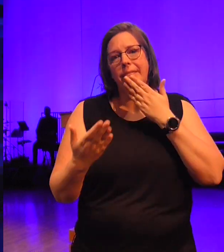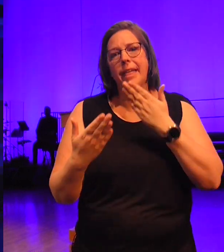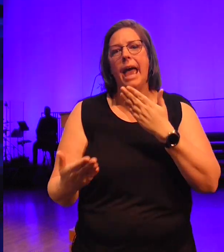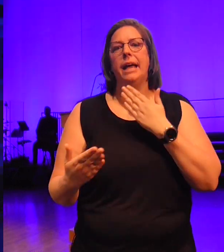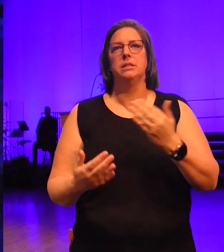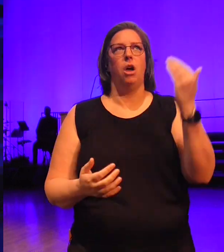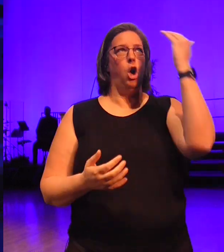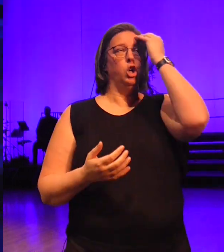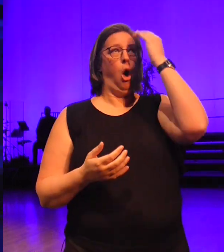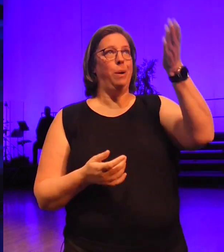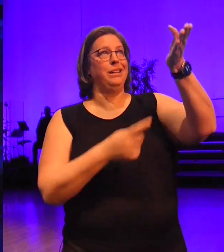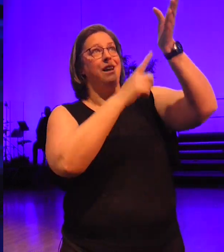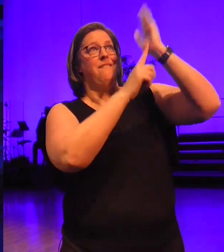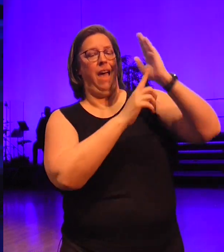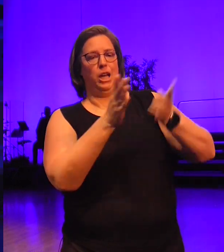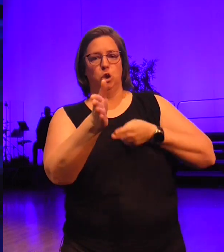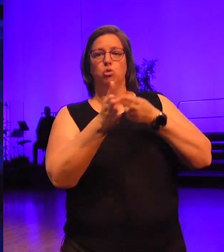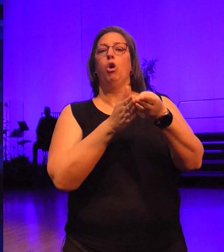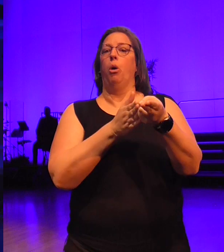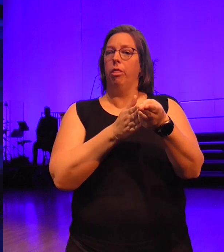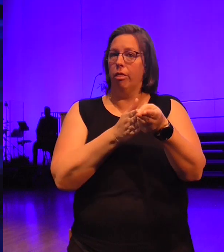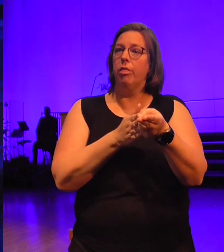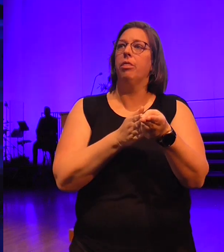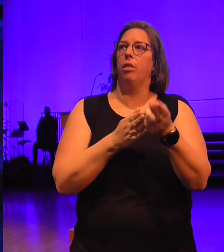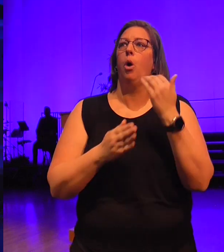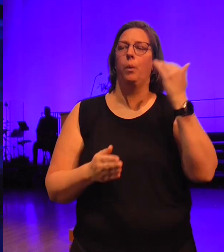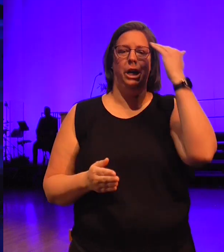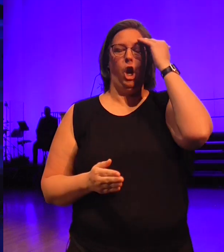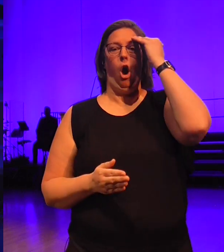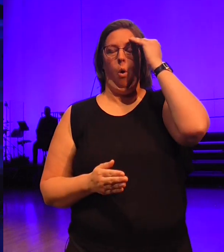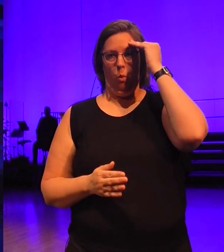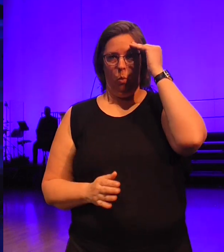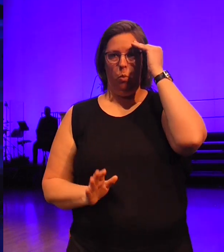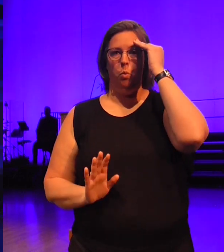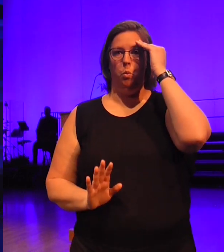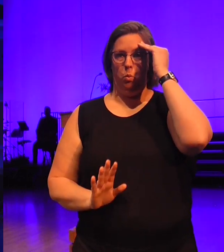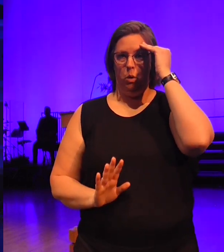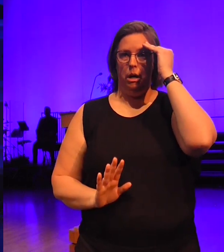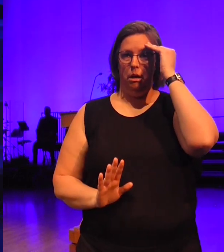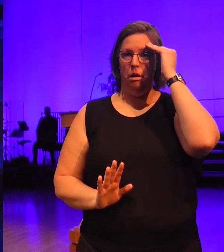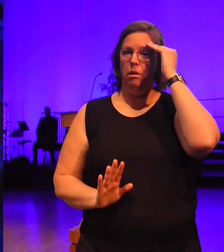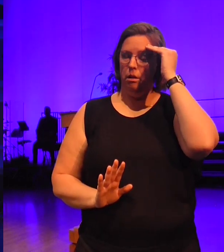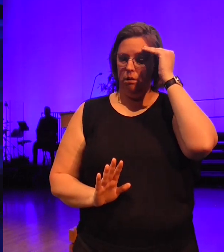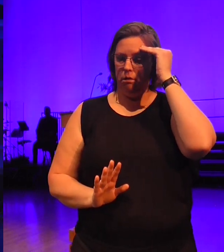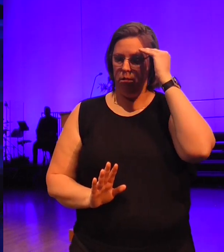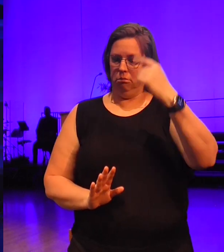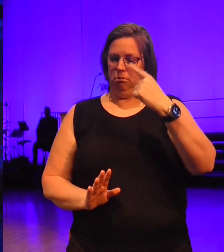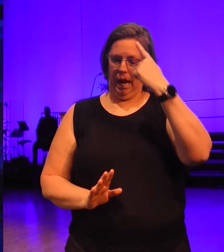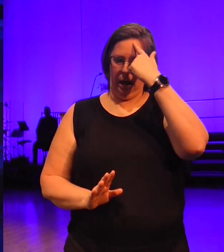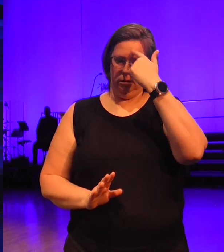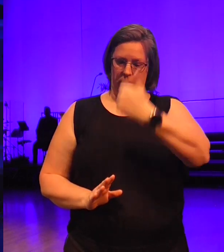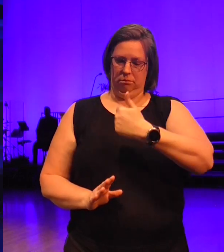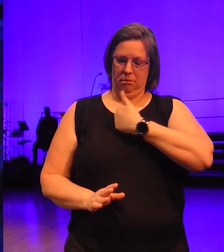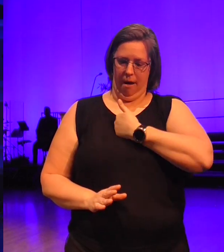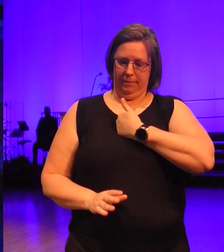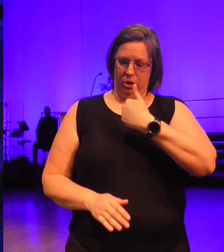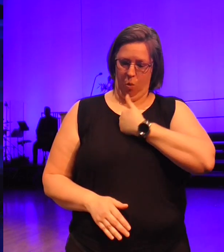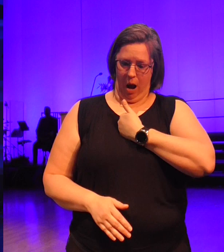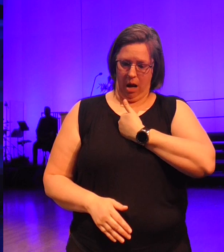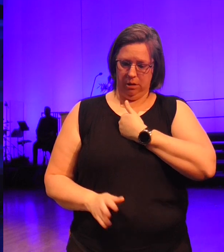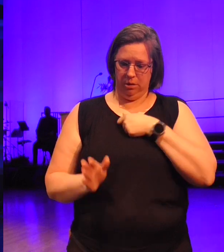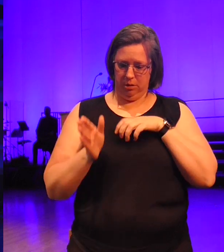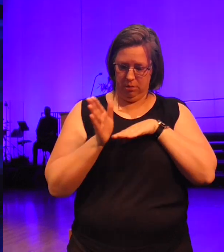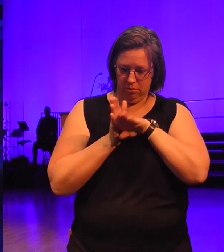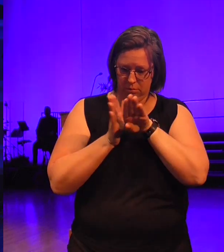us and know that it's up to us to cultivate an awareness of it in